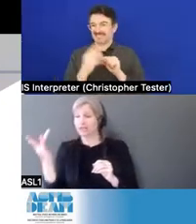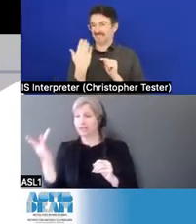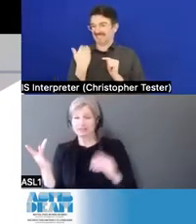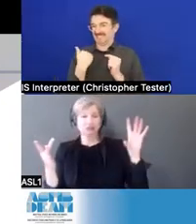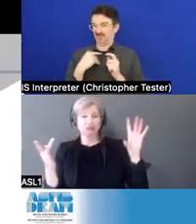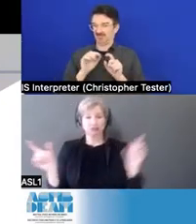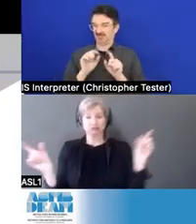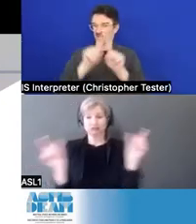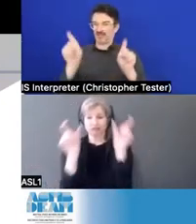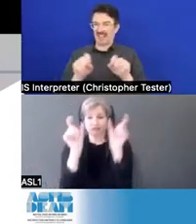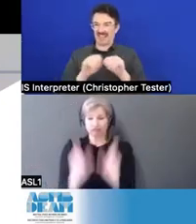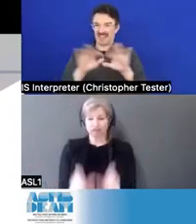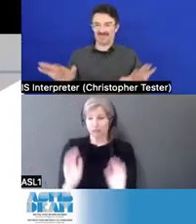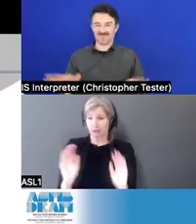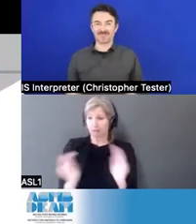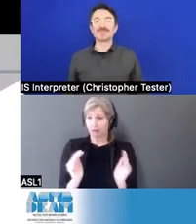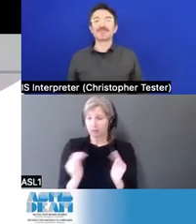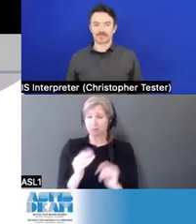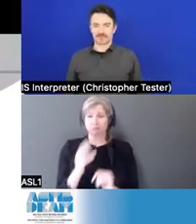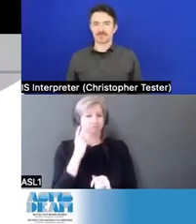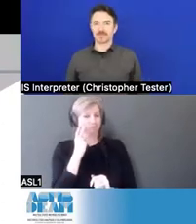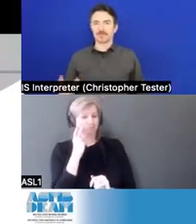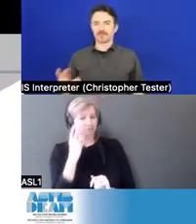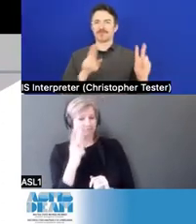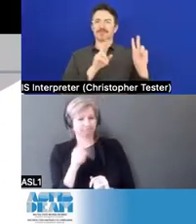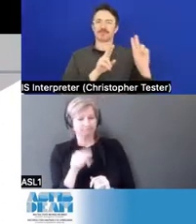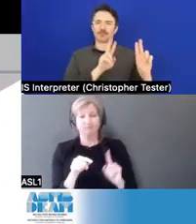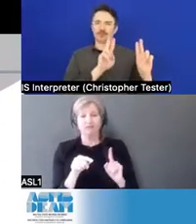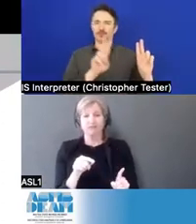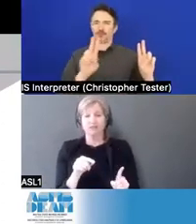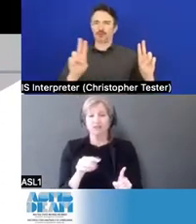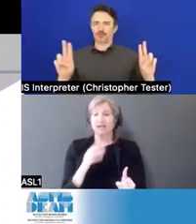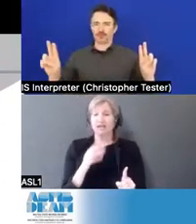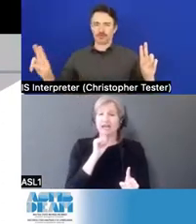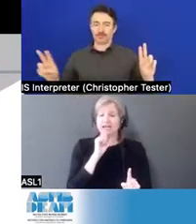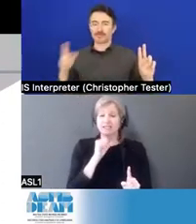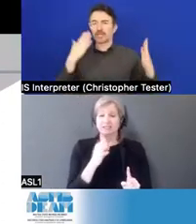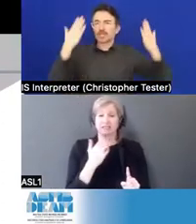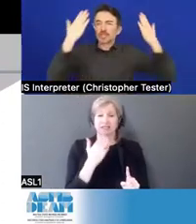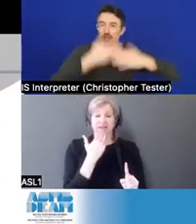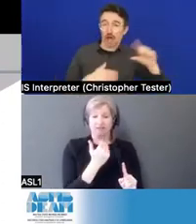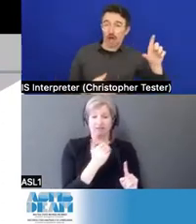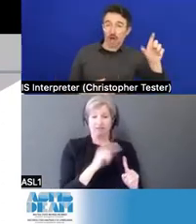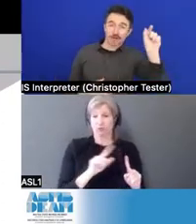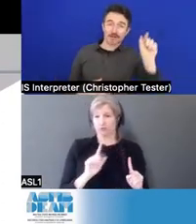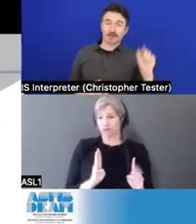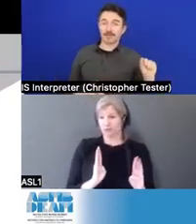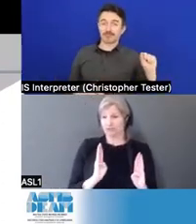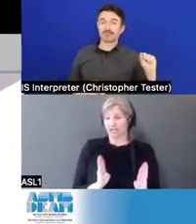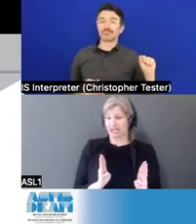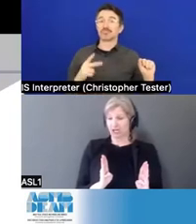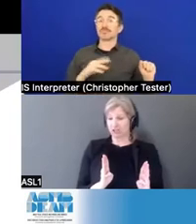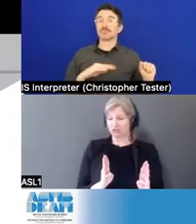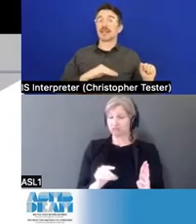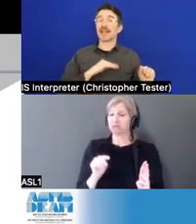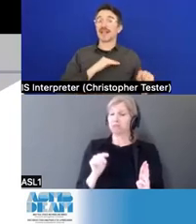dark blue bars, we can see that those 15 to 24 years